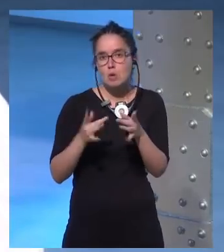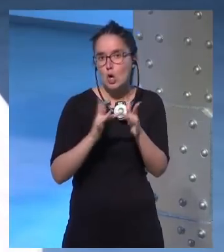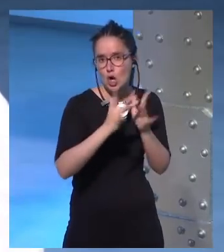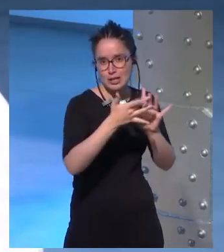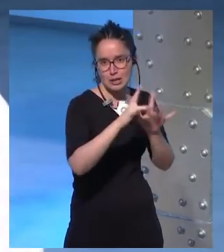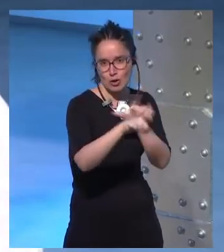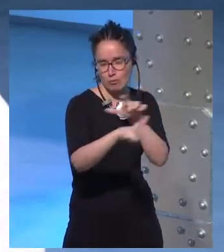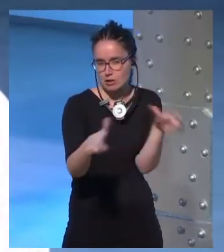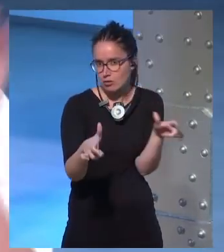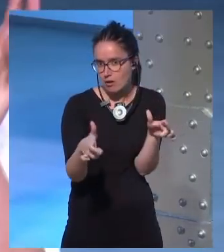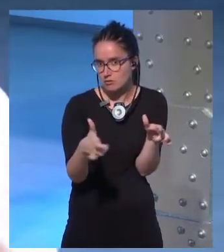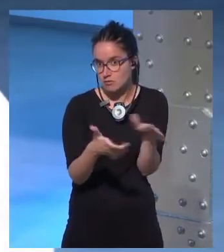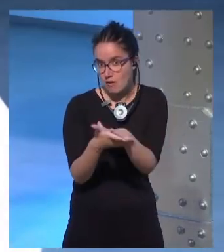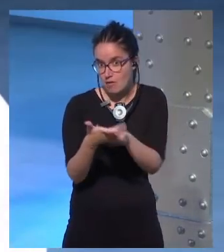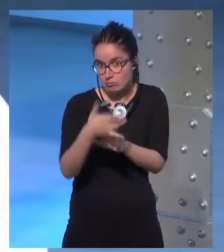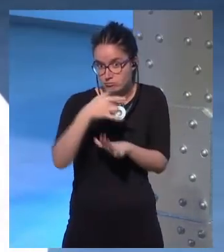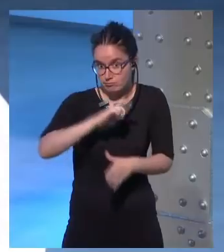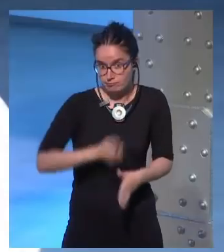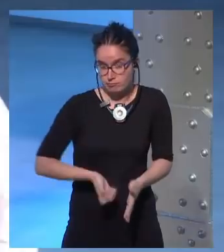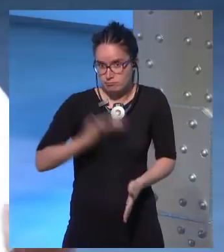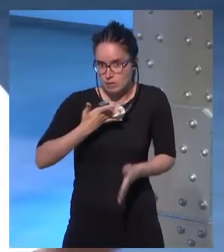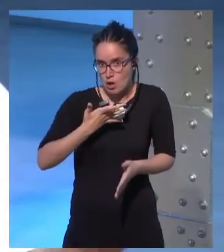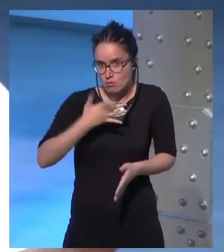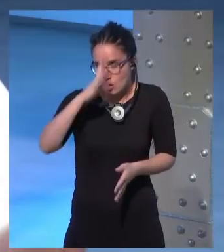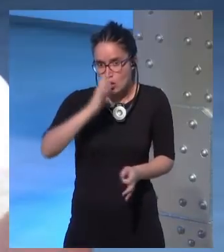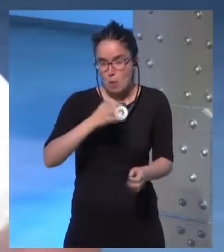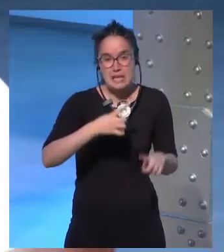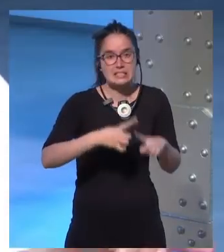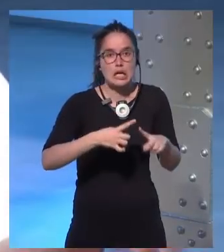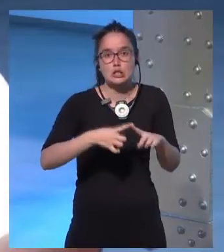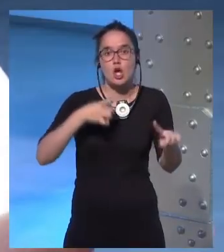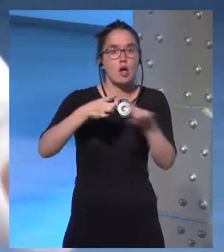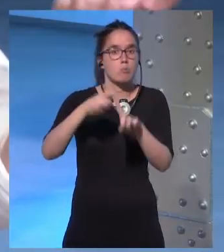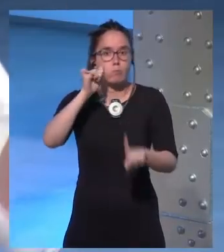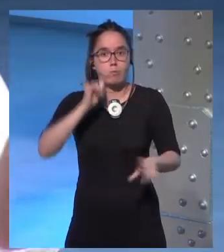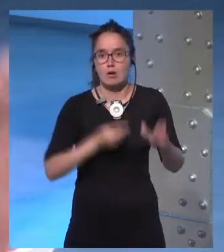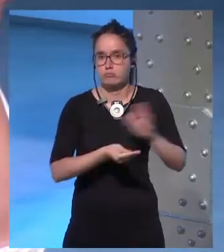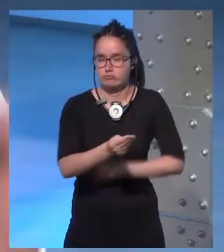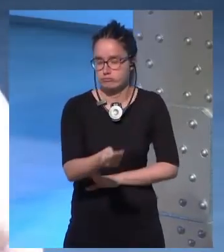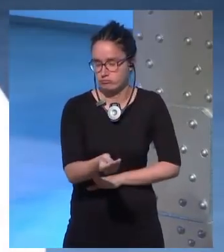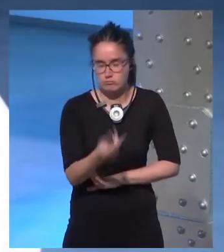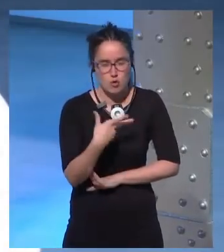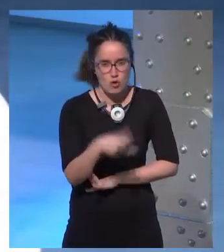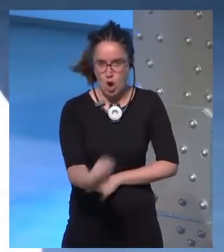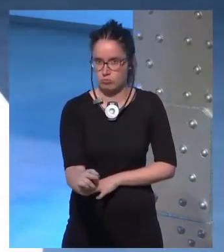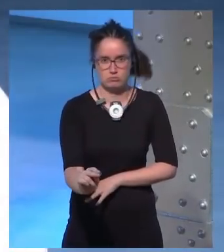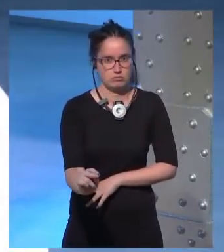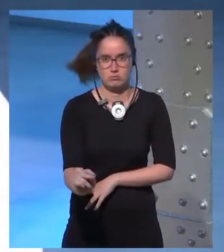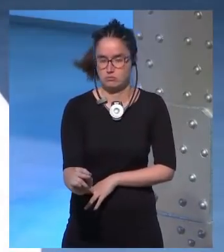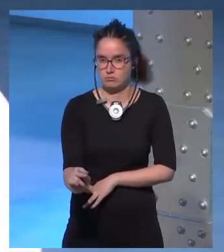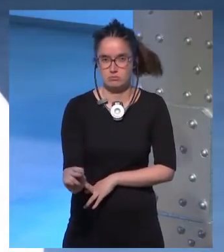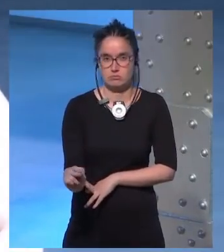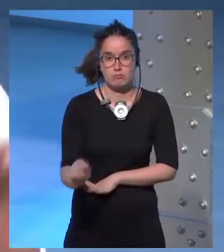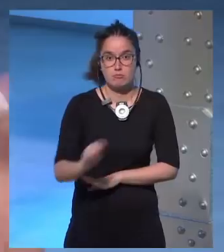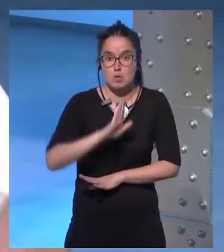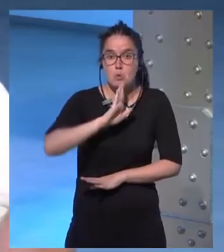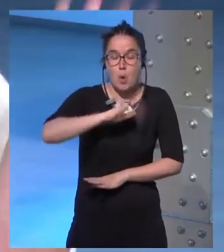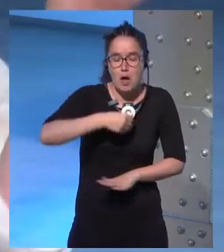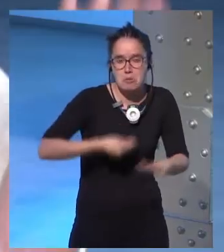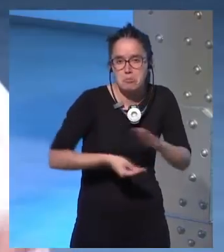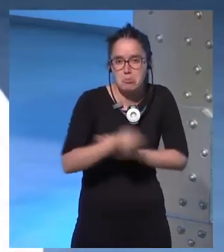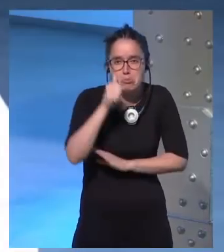me if it's all about babies, and I'm like, well, no, it's you know, yeah, I mean, it's great to have babies, but you don't have to have sex now to